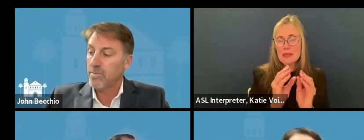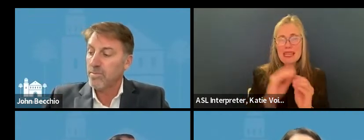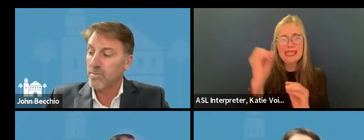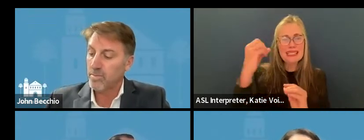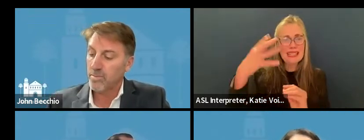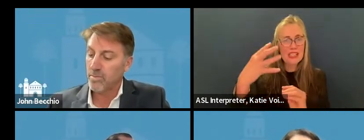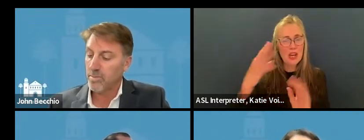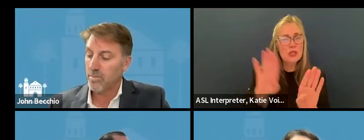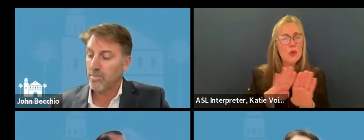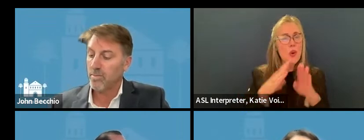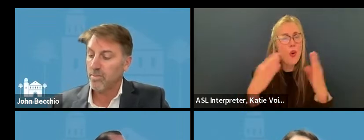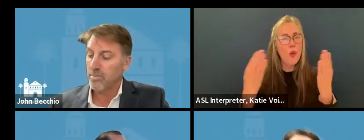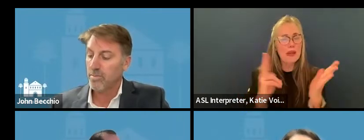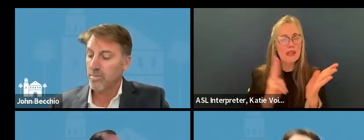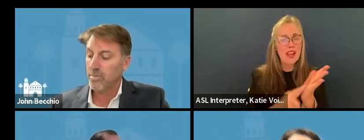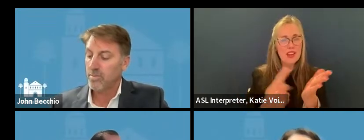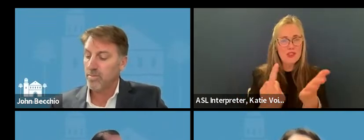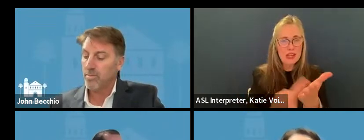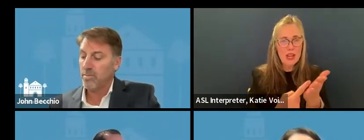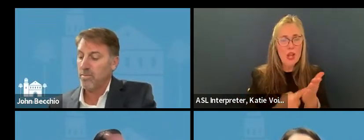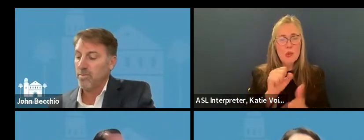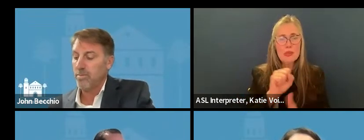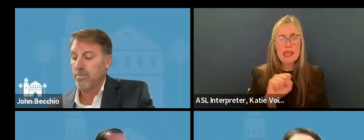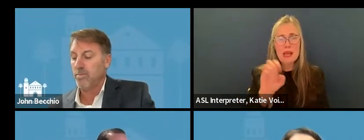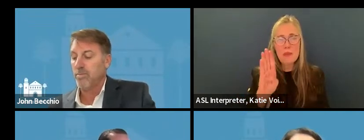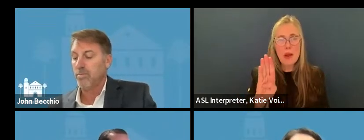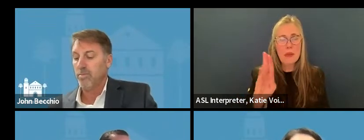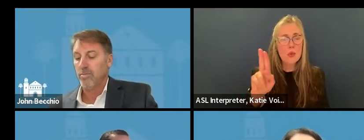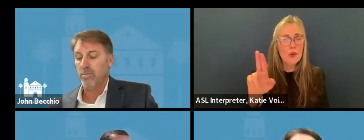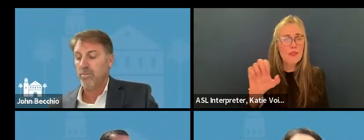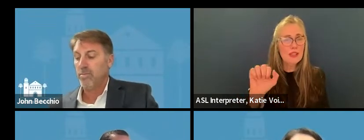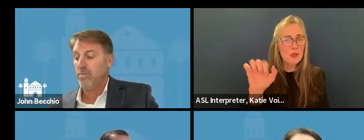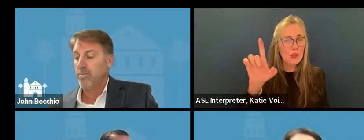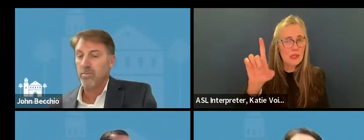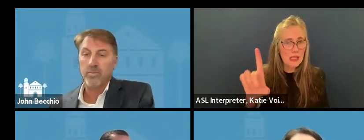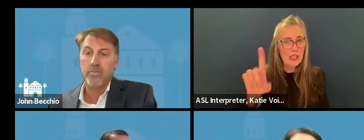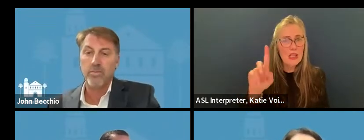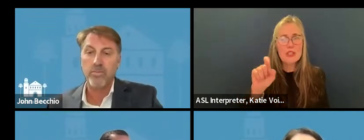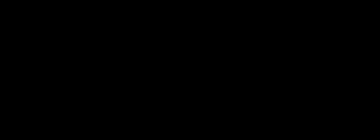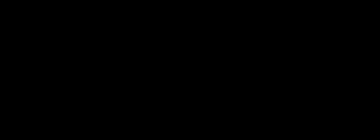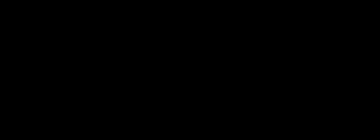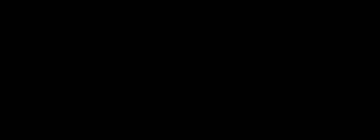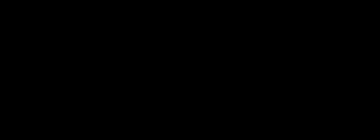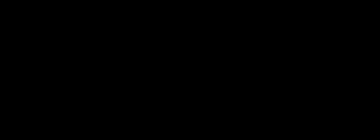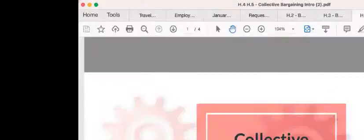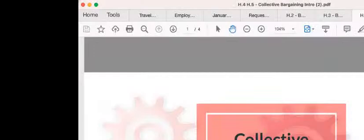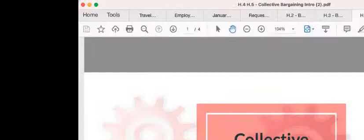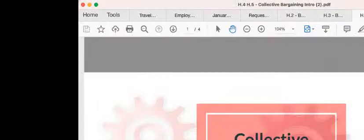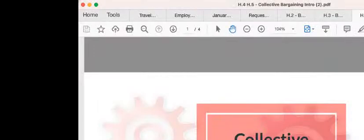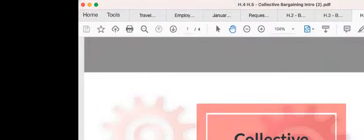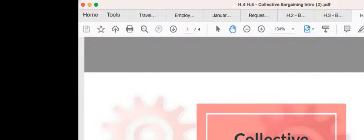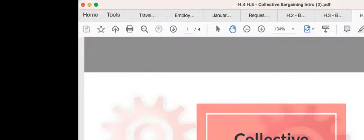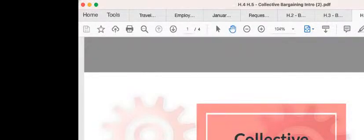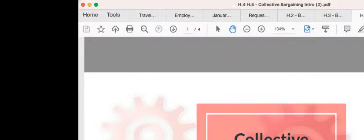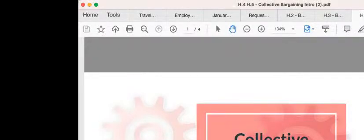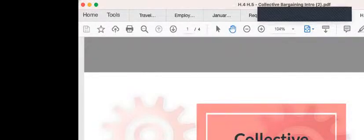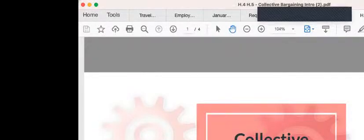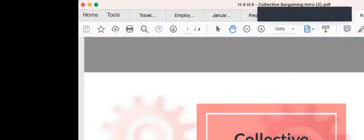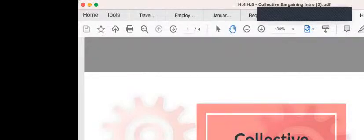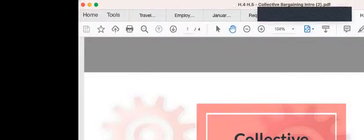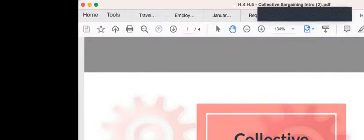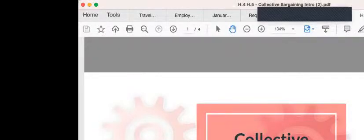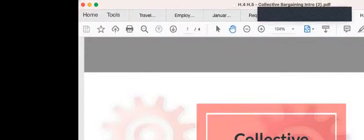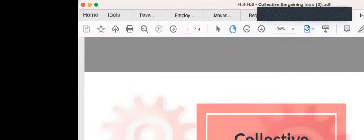reopen contract negotiations with the Santa Barbara Unified School District. Dr. Vecchio, I'm assuming this is you. It is. Thank you,